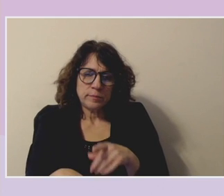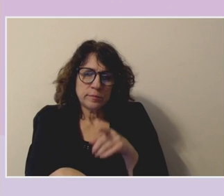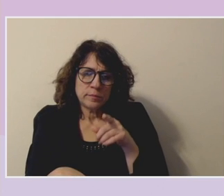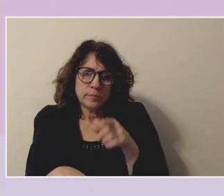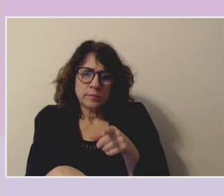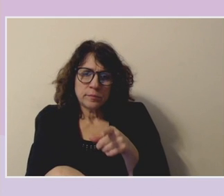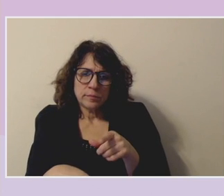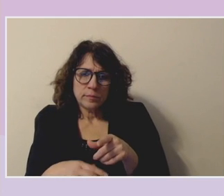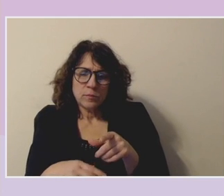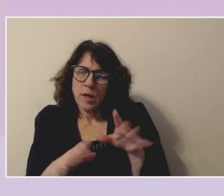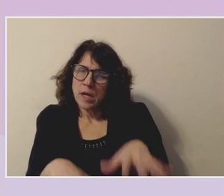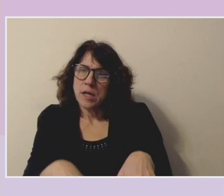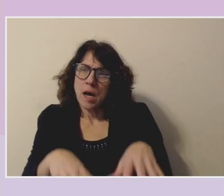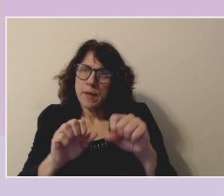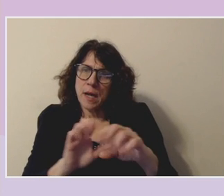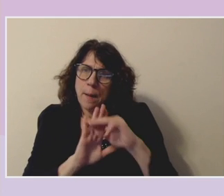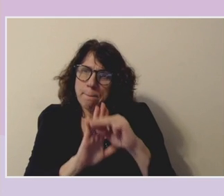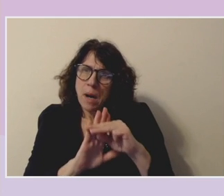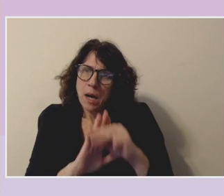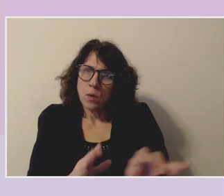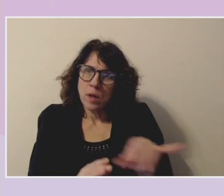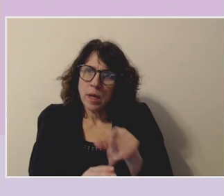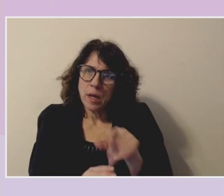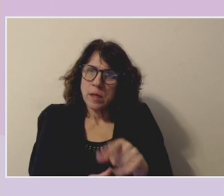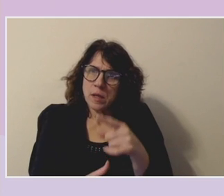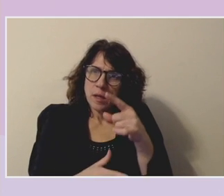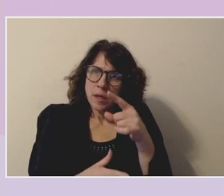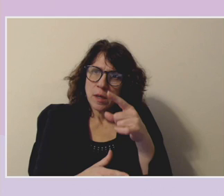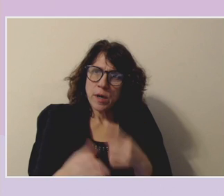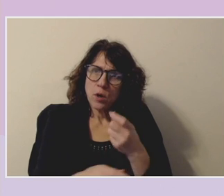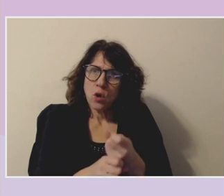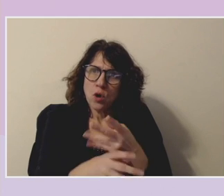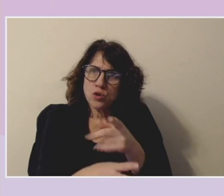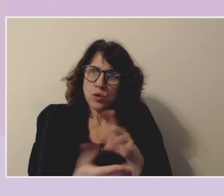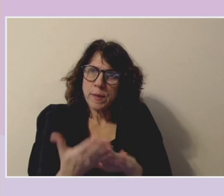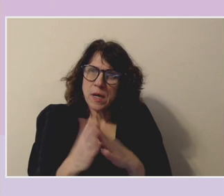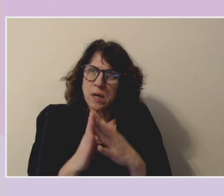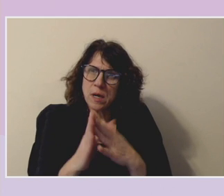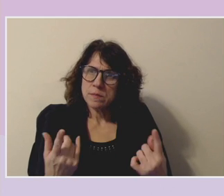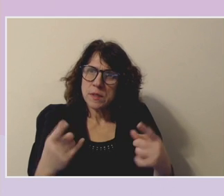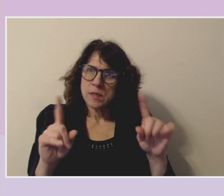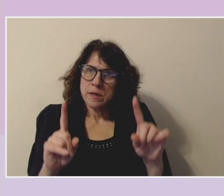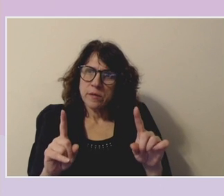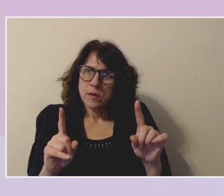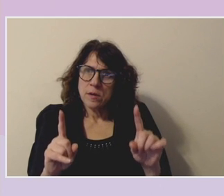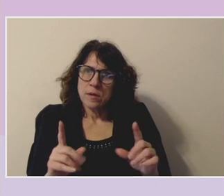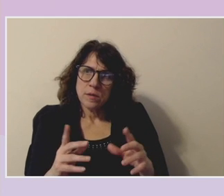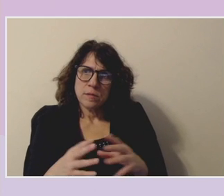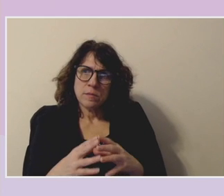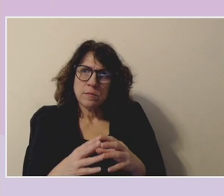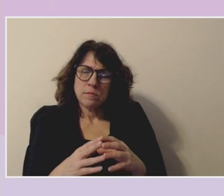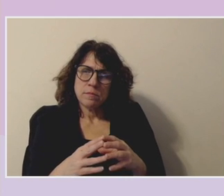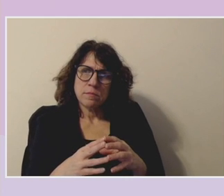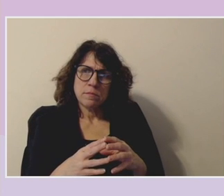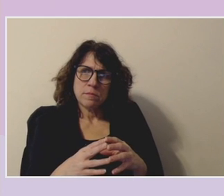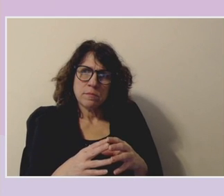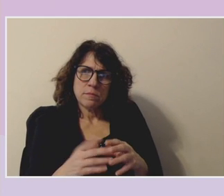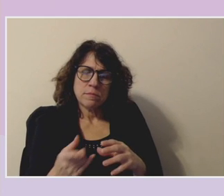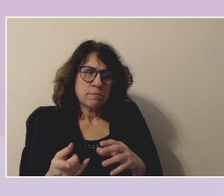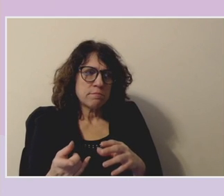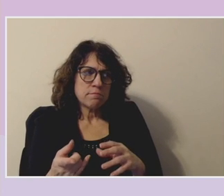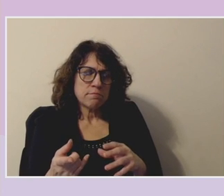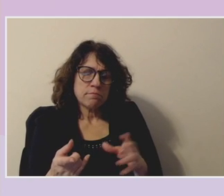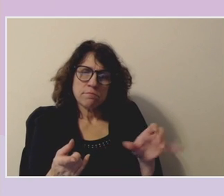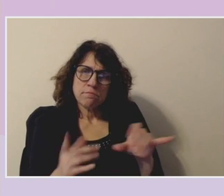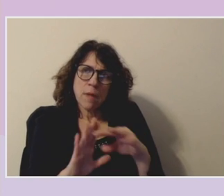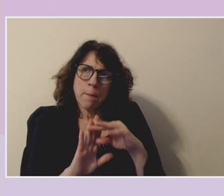And what do you think caused you to be successful? Like, what does it take to be successful with a model? It's an excellent